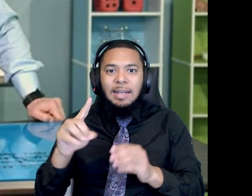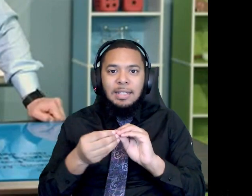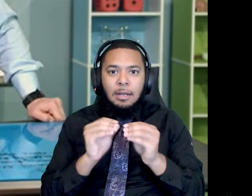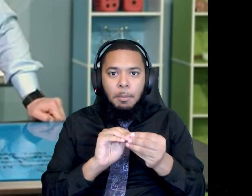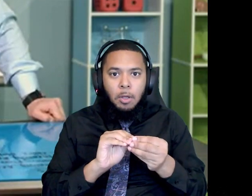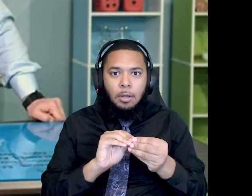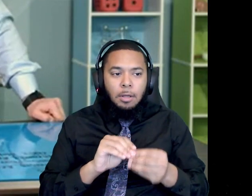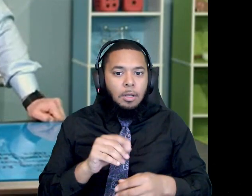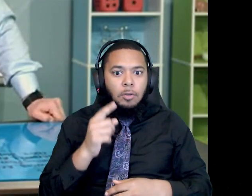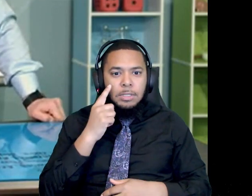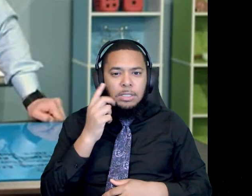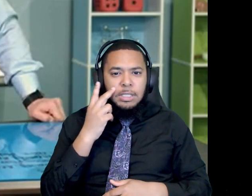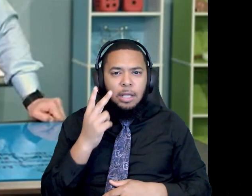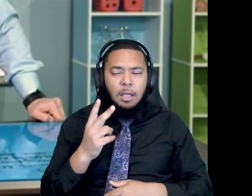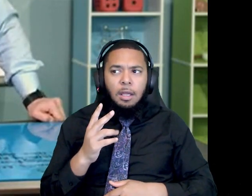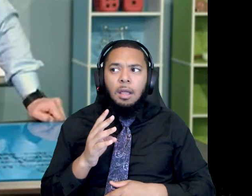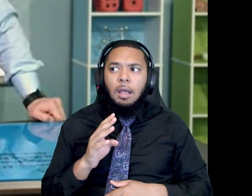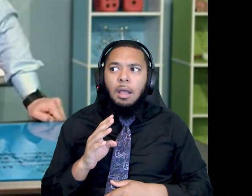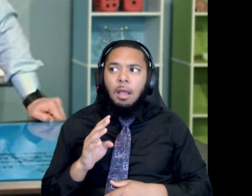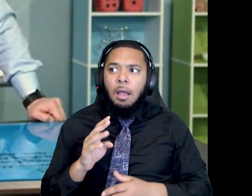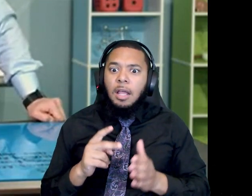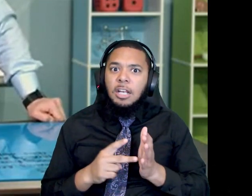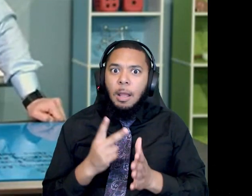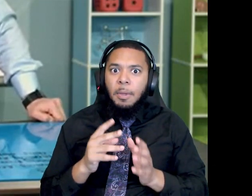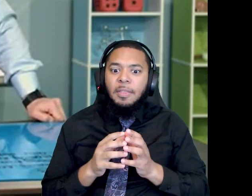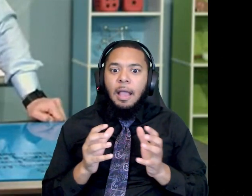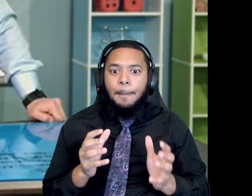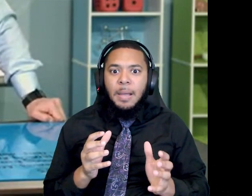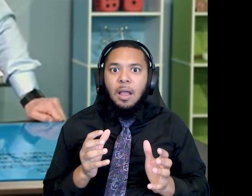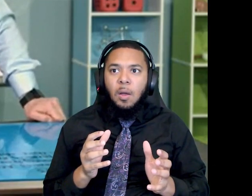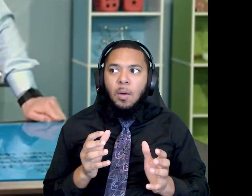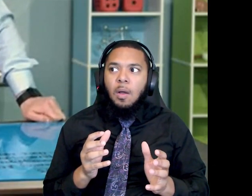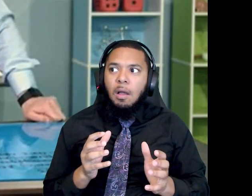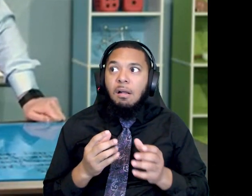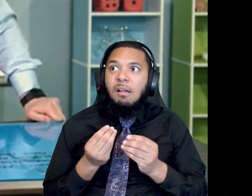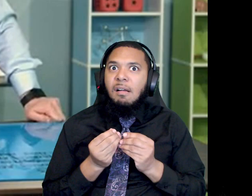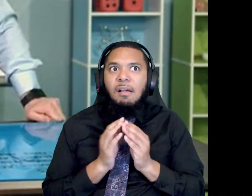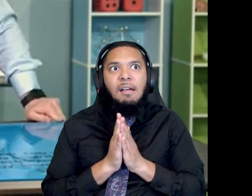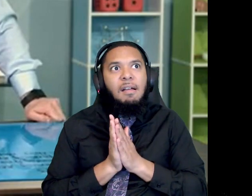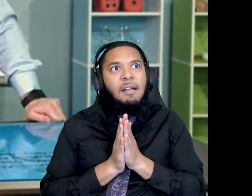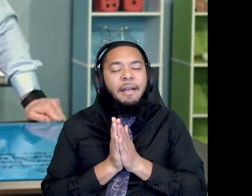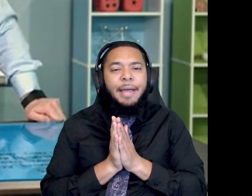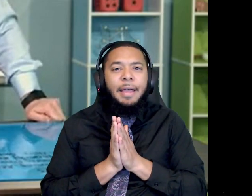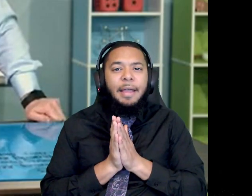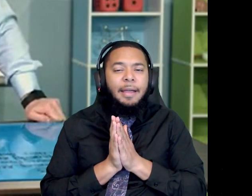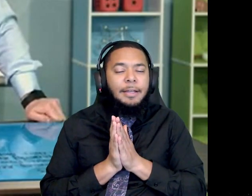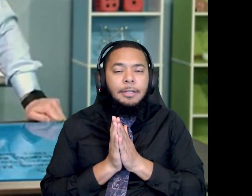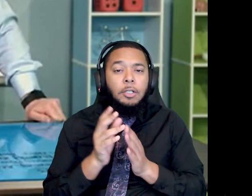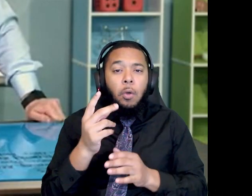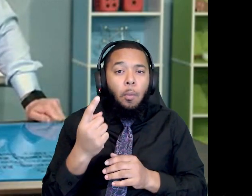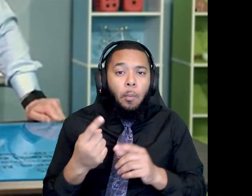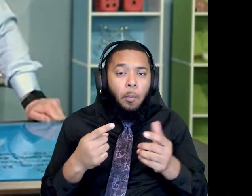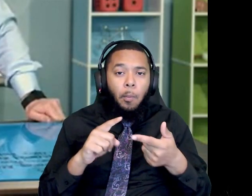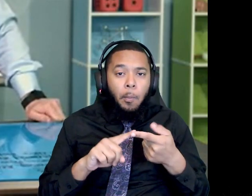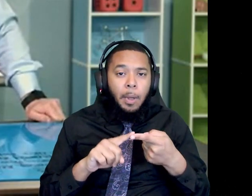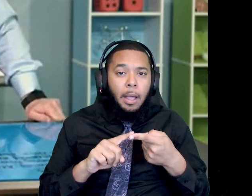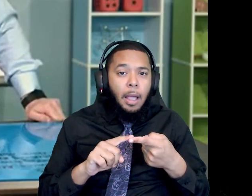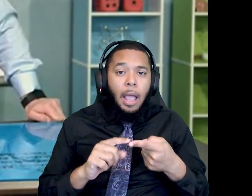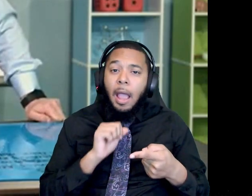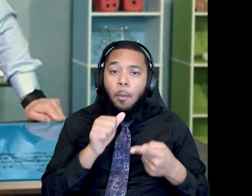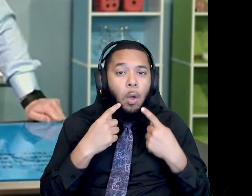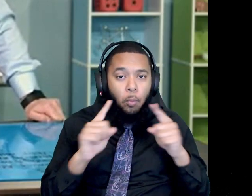8422? If I cashed it twice? Don't try and do that. Because one, it won't work, and 2, you're on the borderline